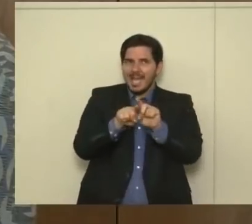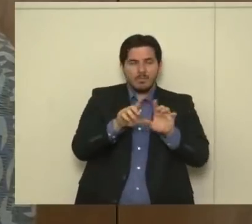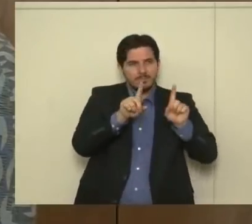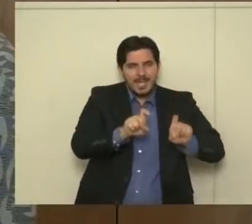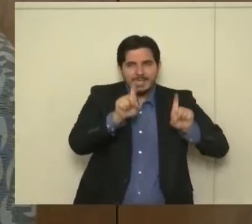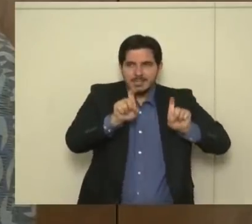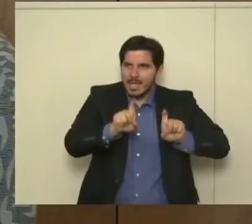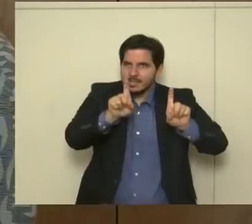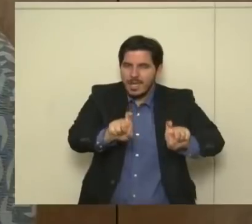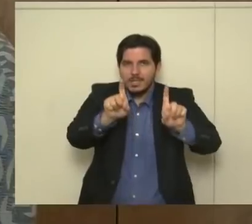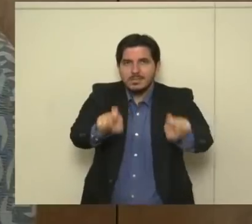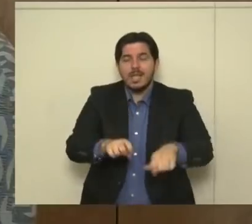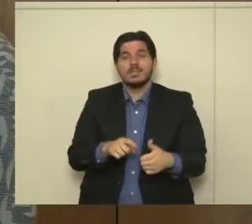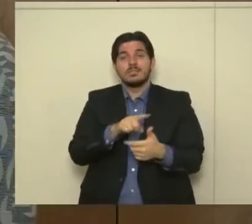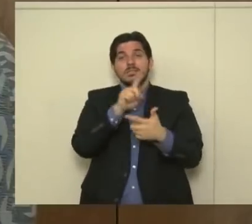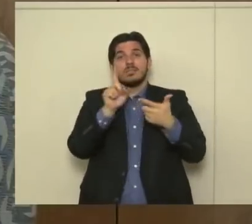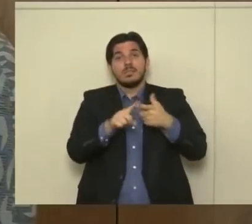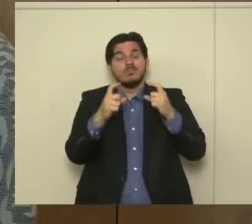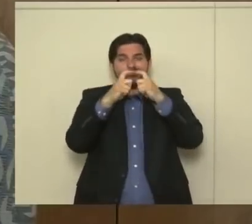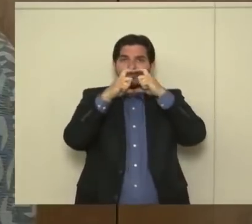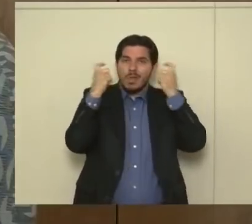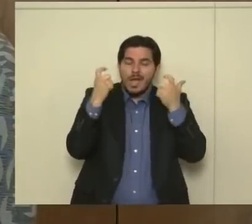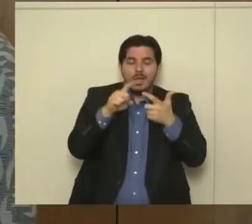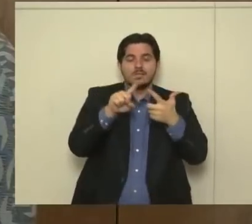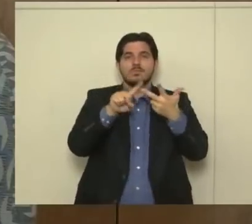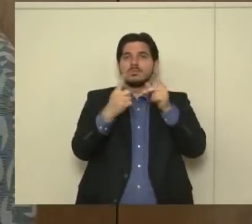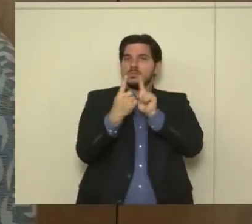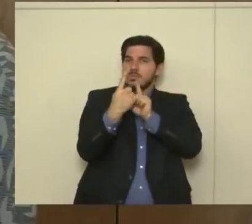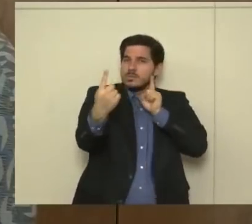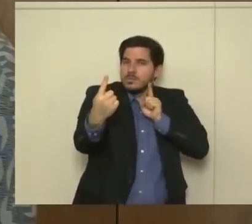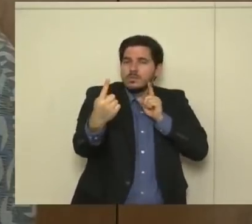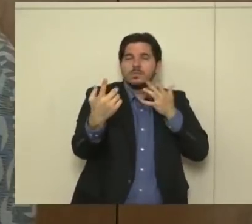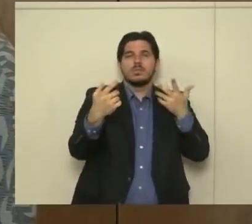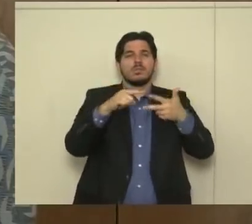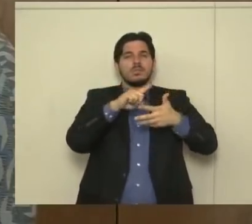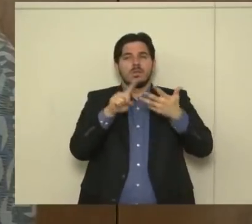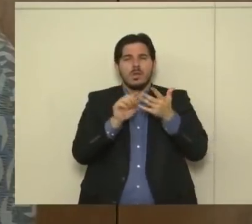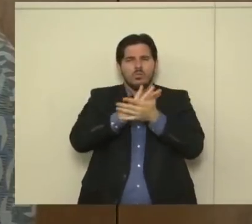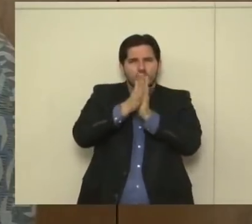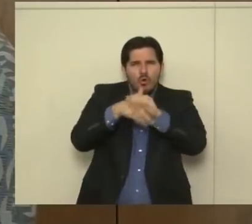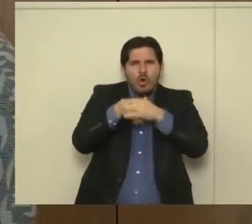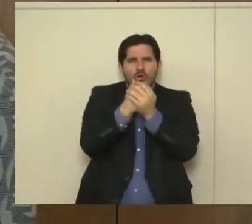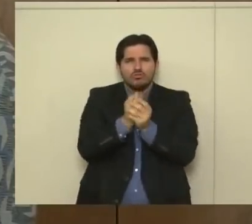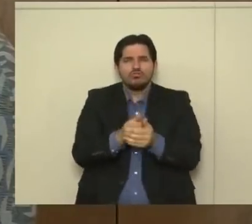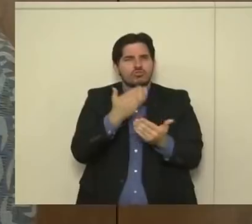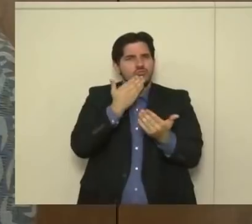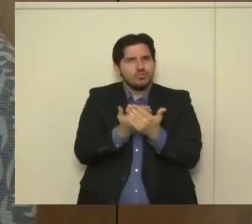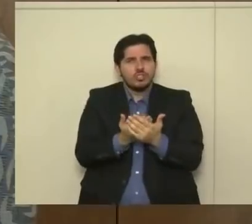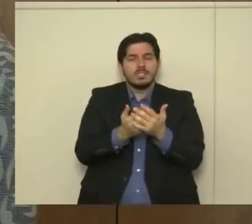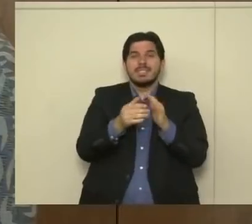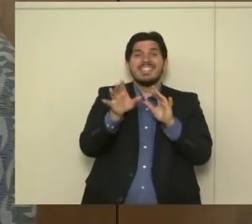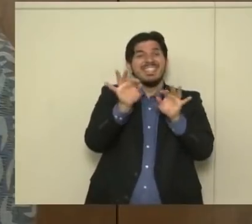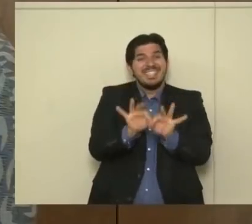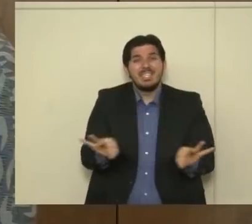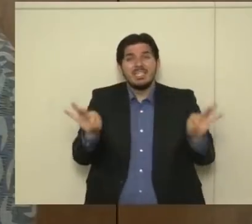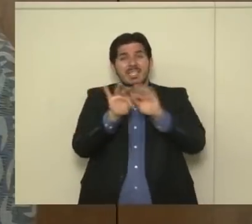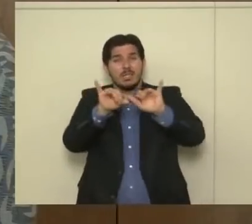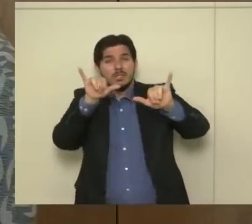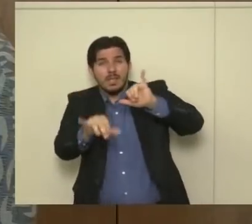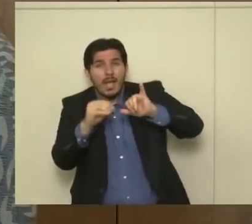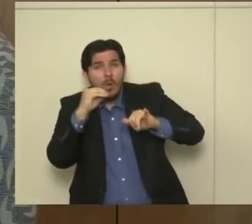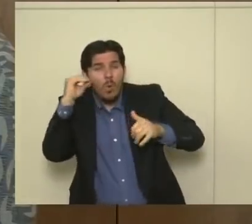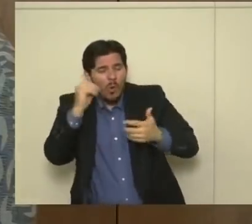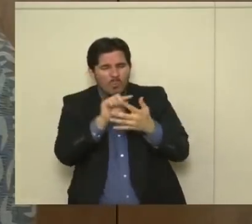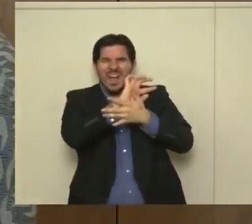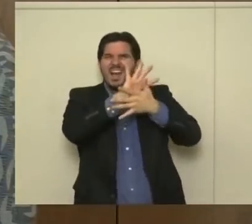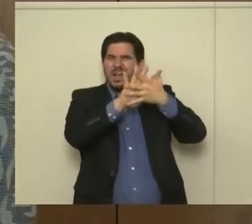wear masks and do social distancing and good public health behaviors, washing hands, and not to go out. I mean, the less you